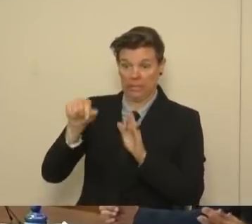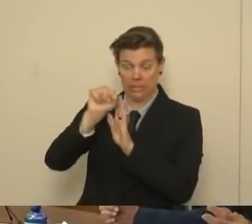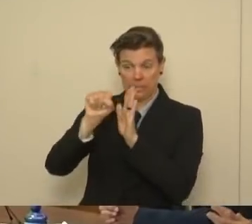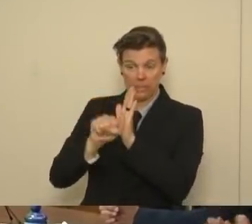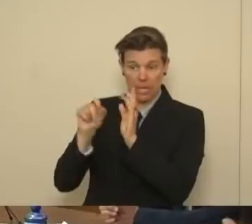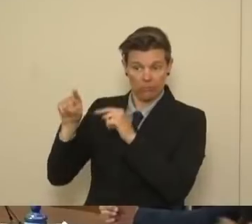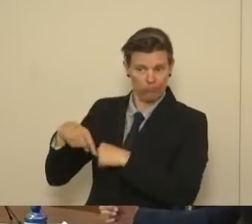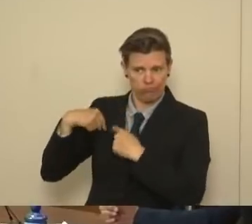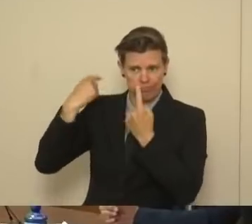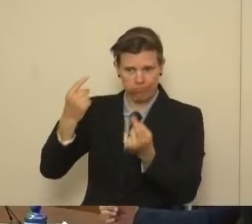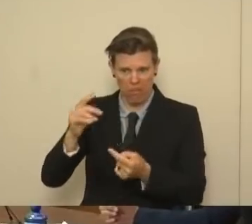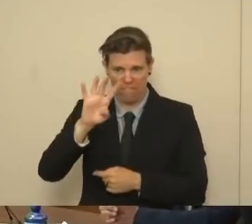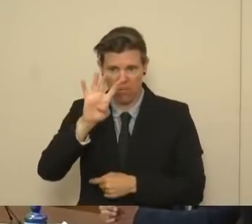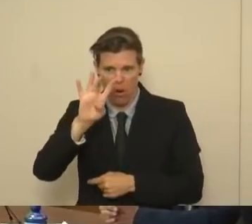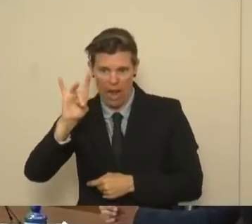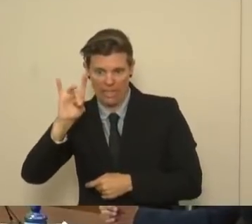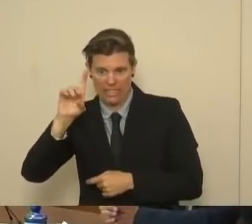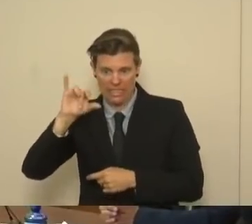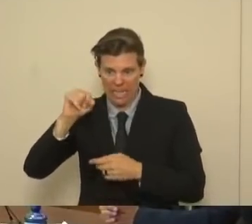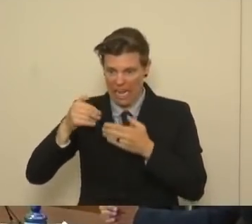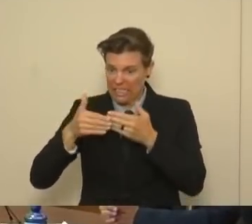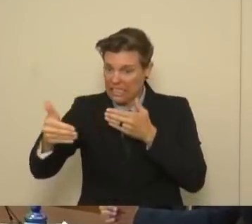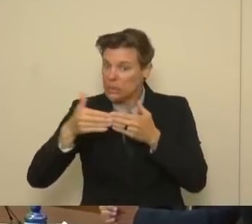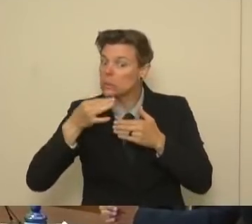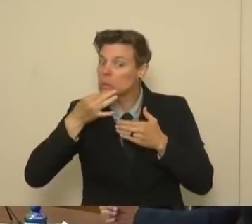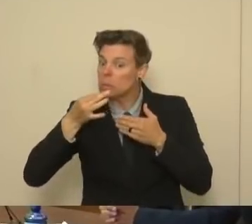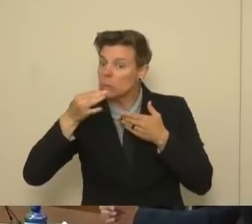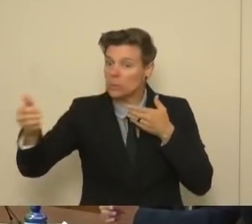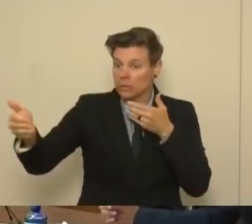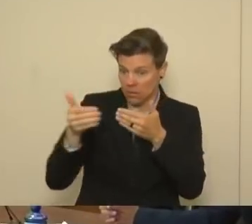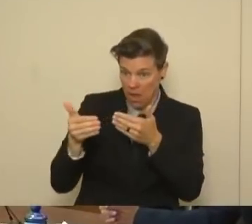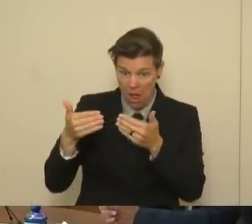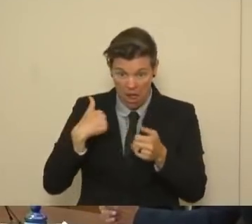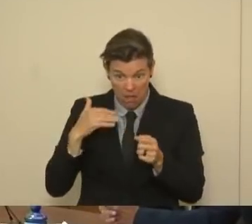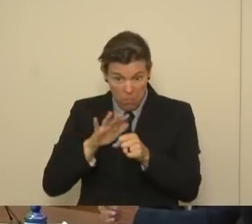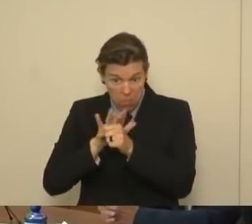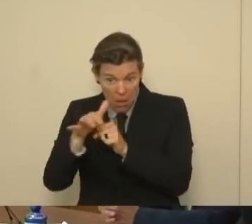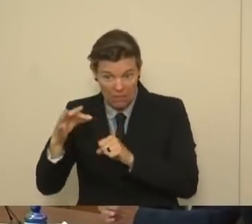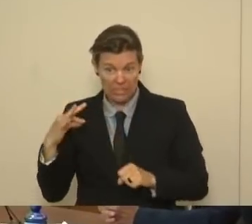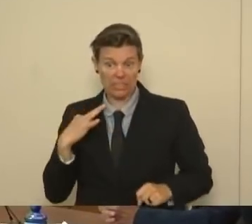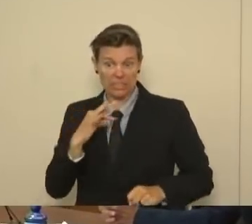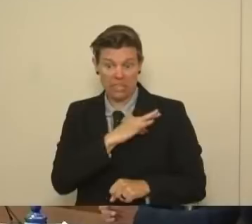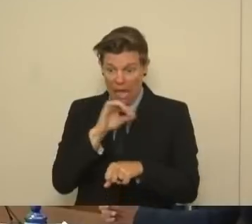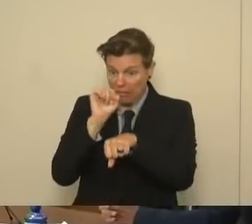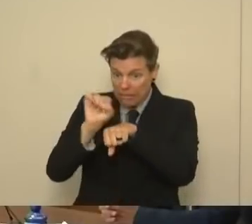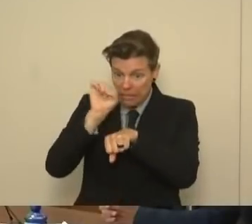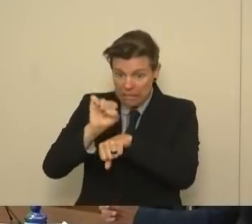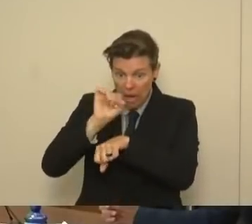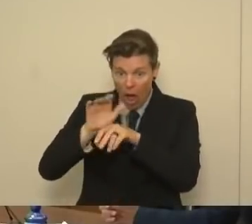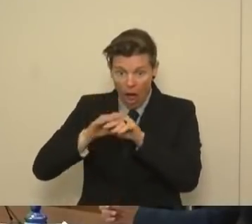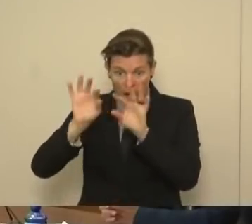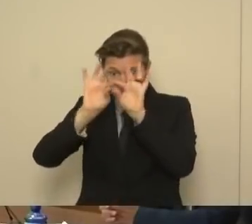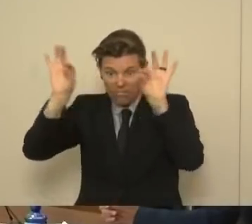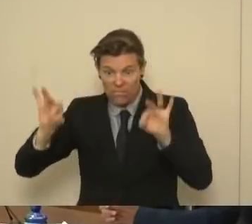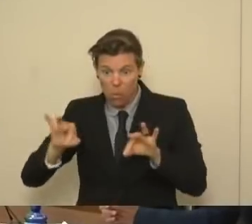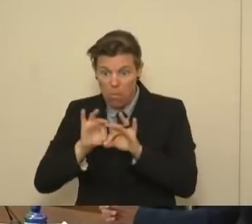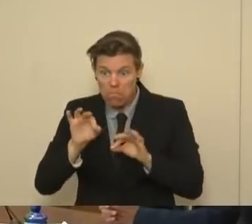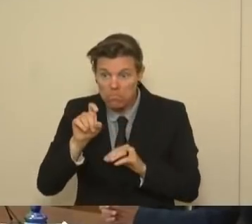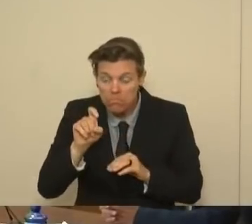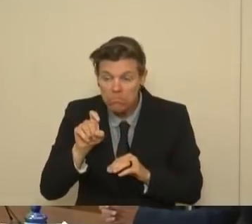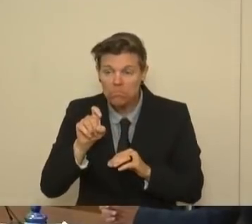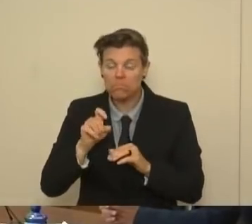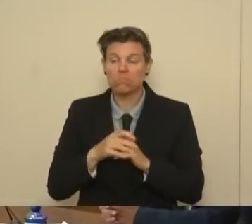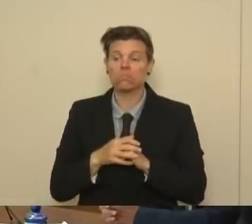personnel as well as enough support against efforts to intimidate either census workers